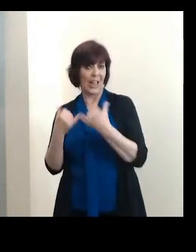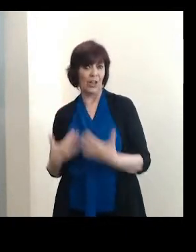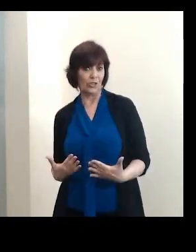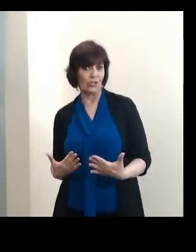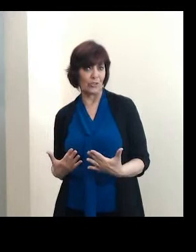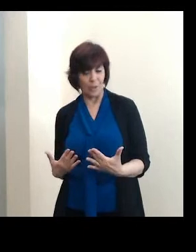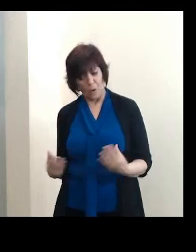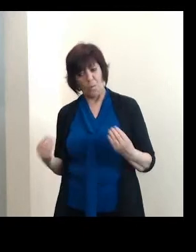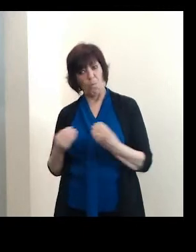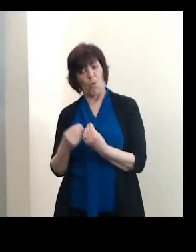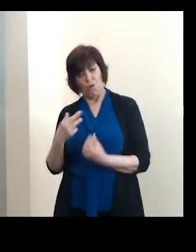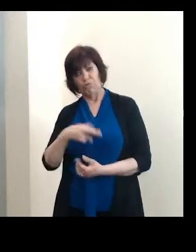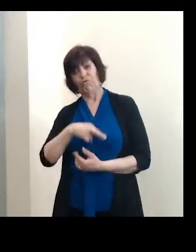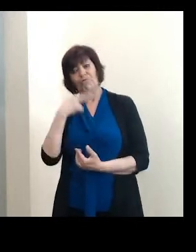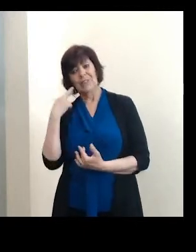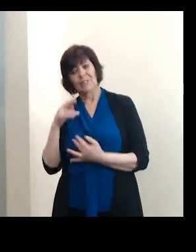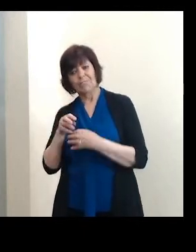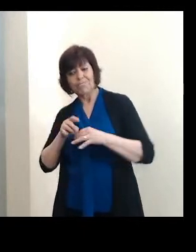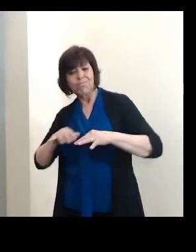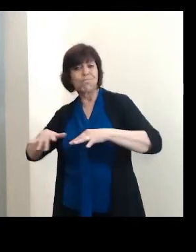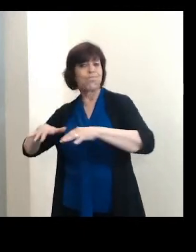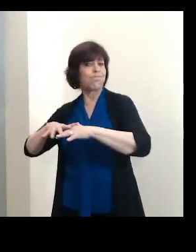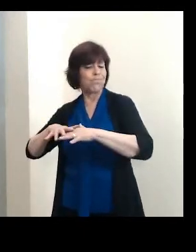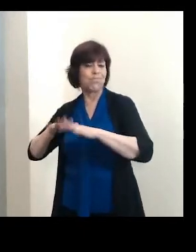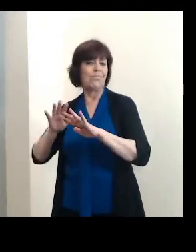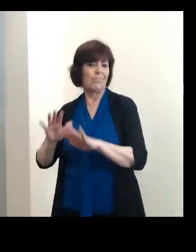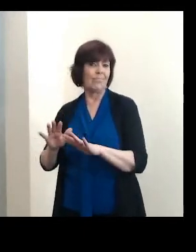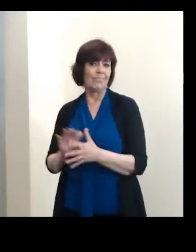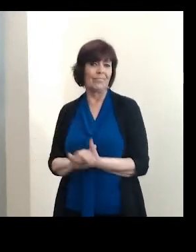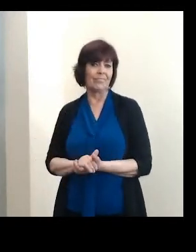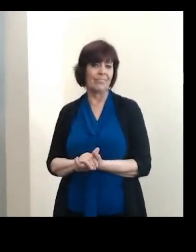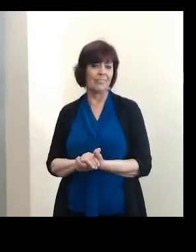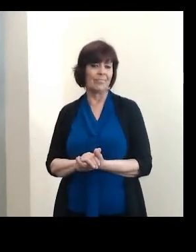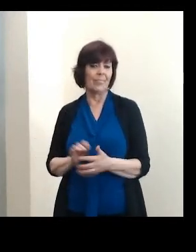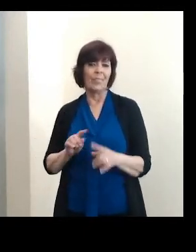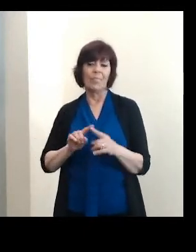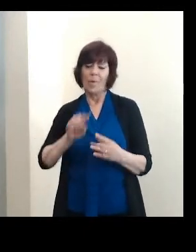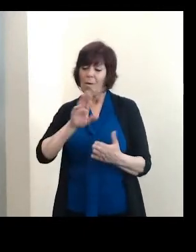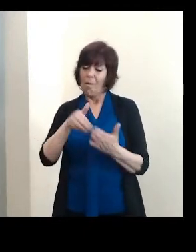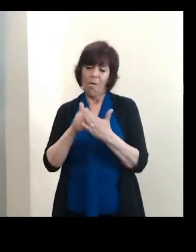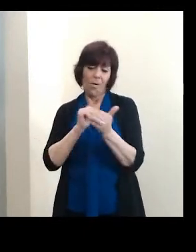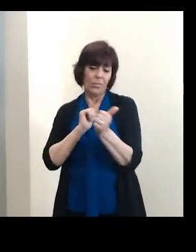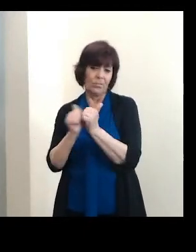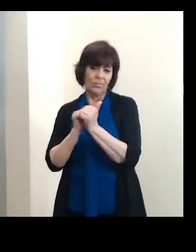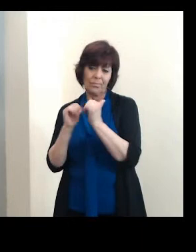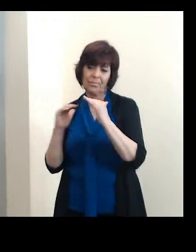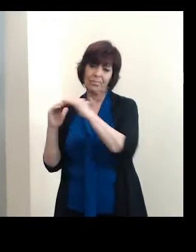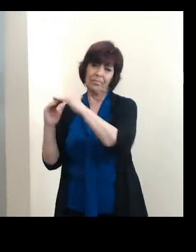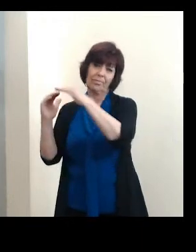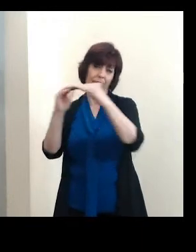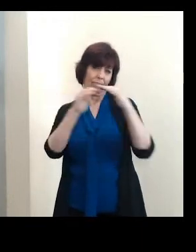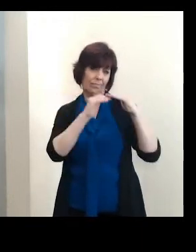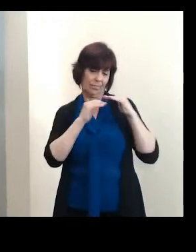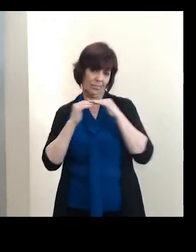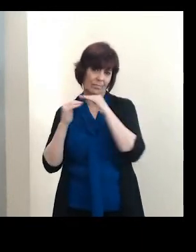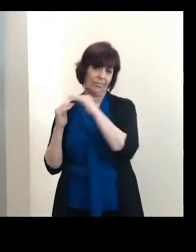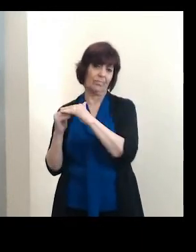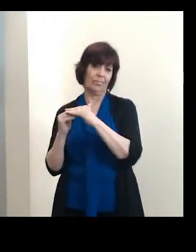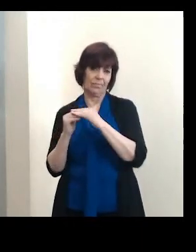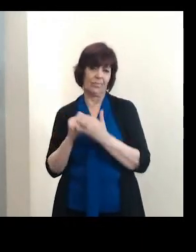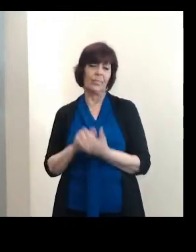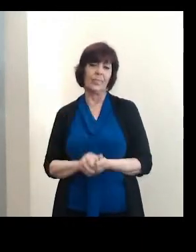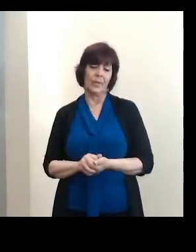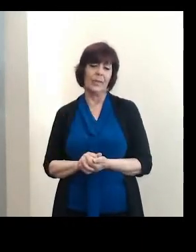greater risk of not only number of cases per an organization, but with having 11 people